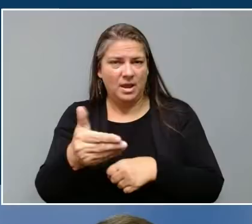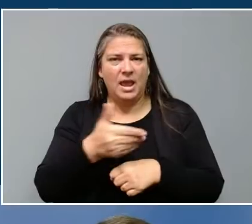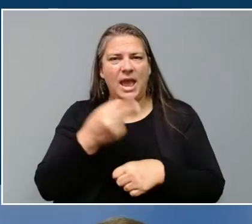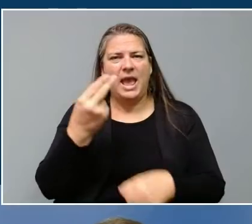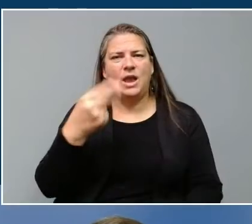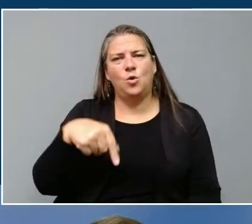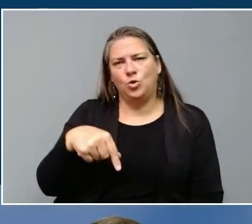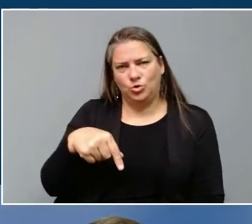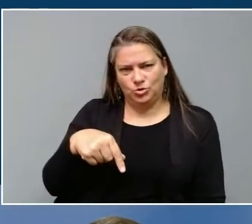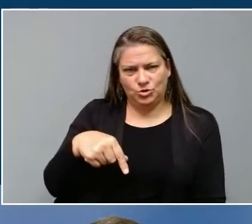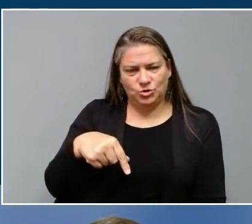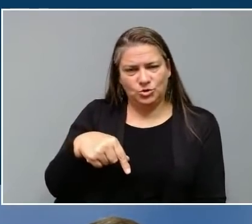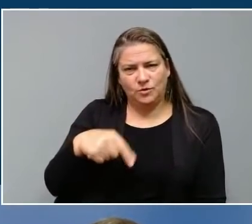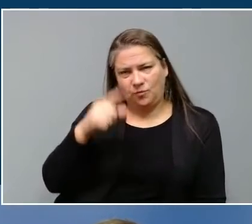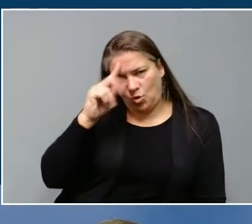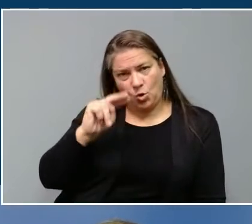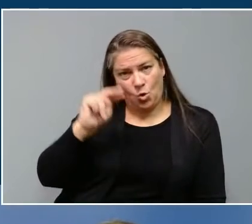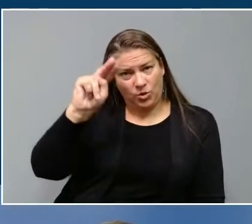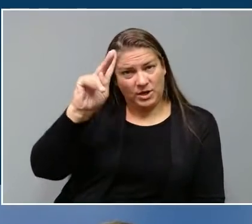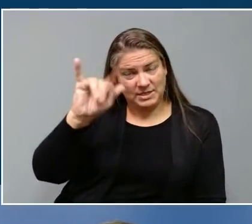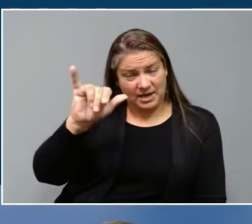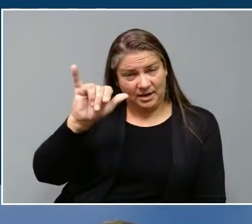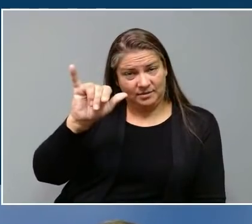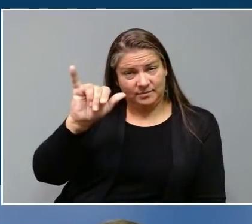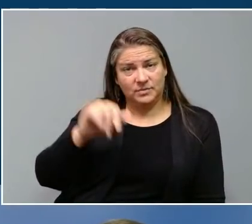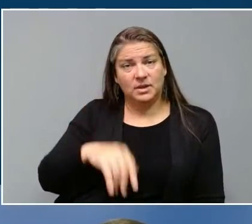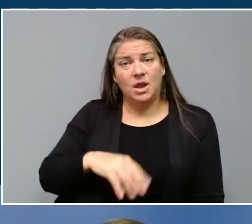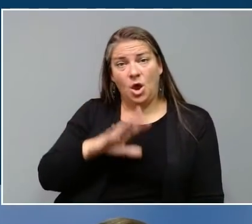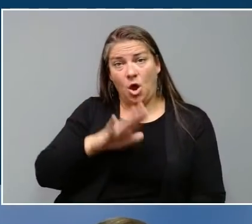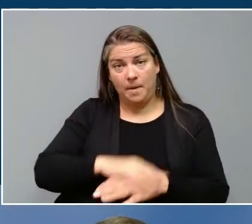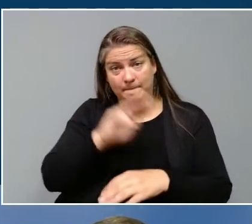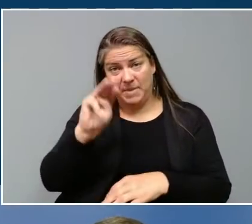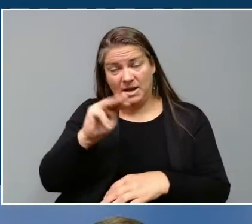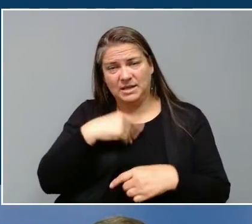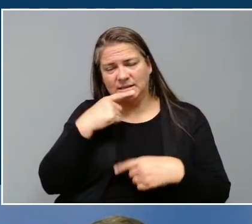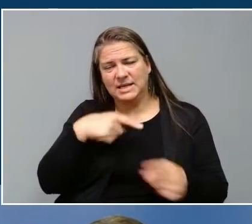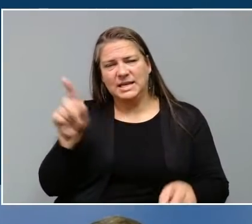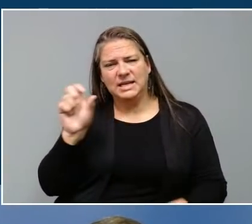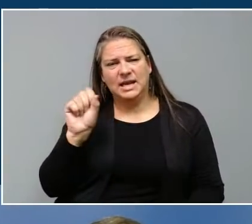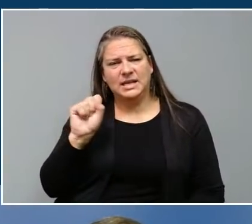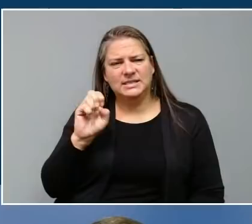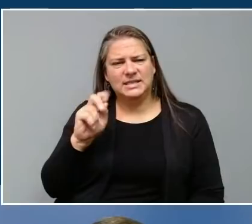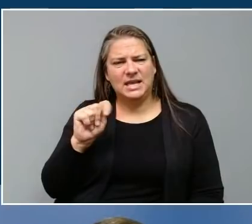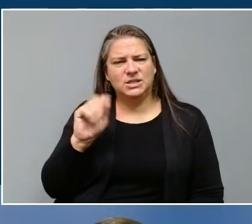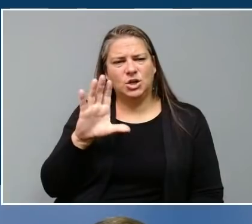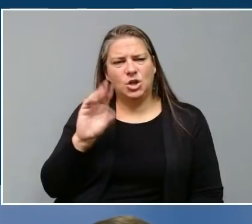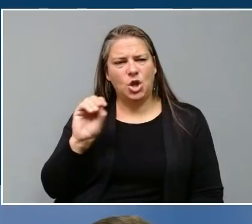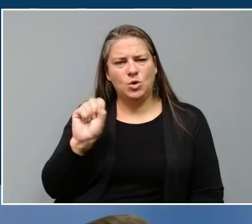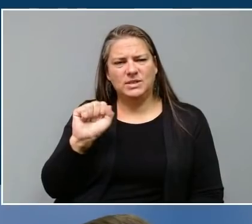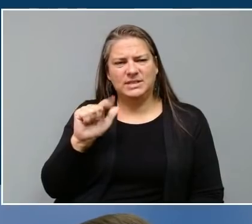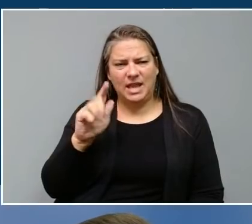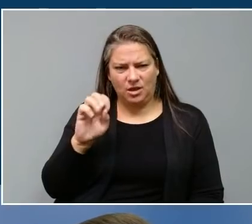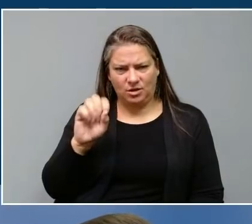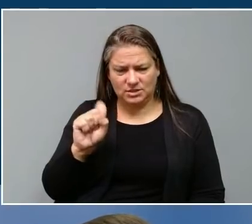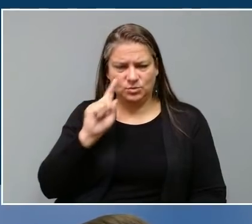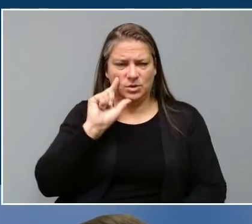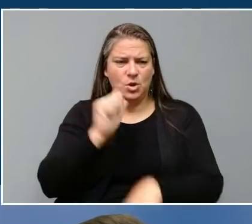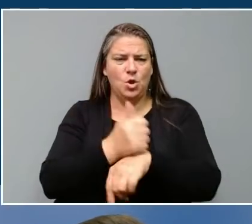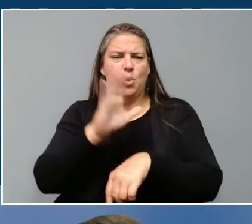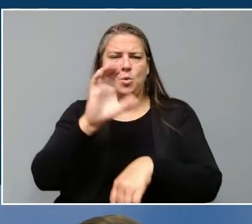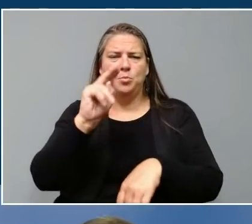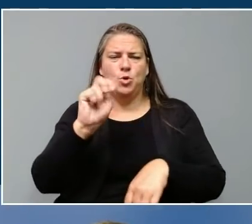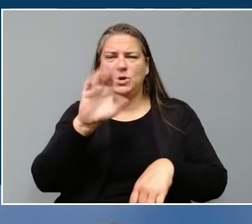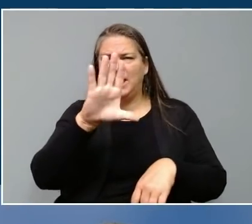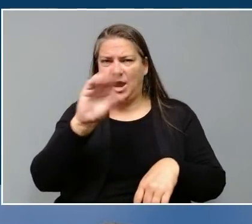operation to Northern Kentucky. On Monday, I announced Setco Sales will relocate its headquarters to Boone County, creating 30